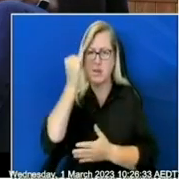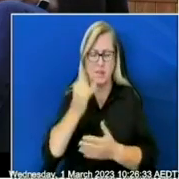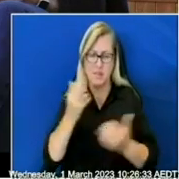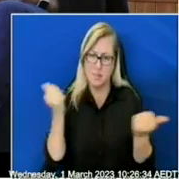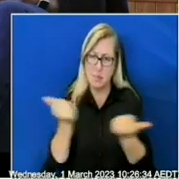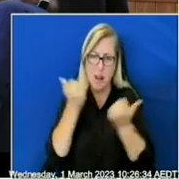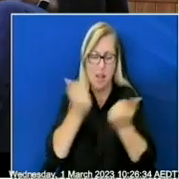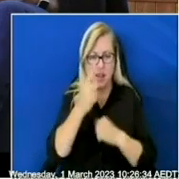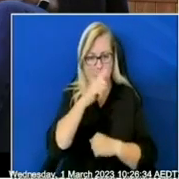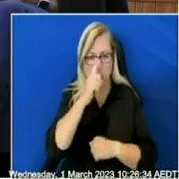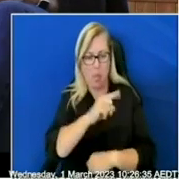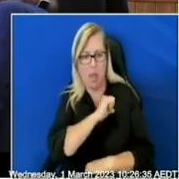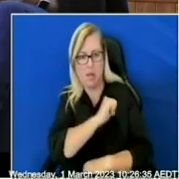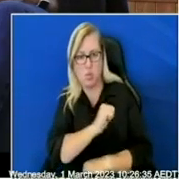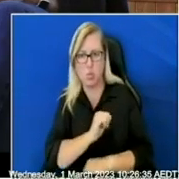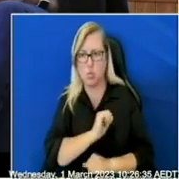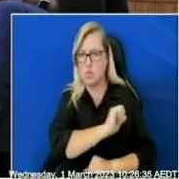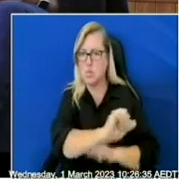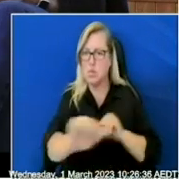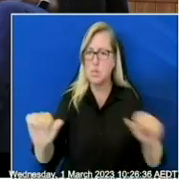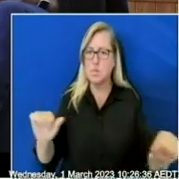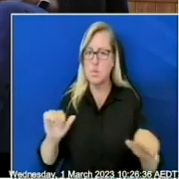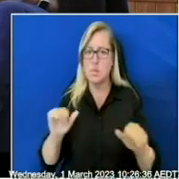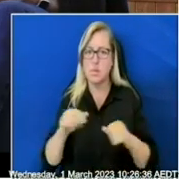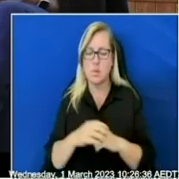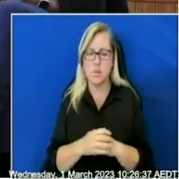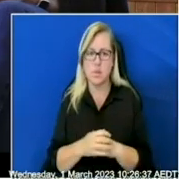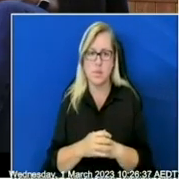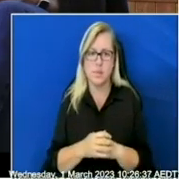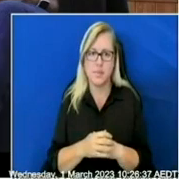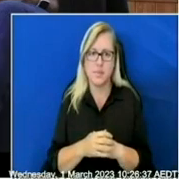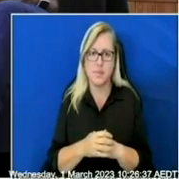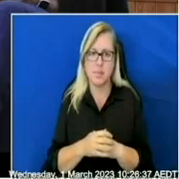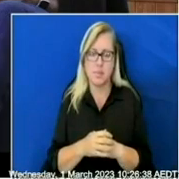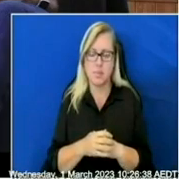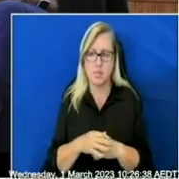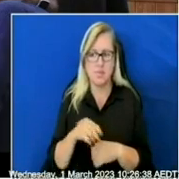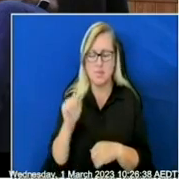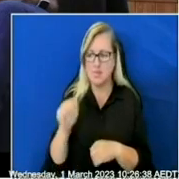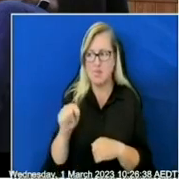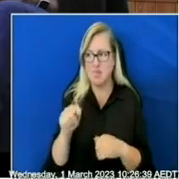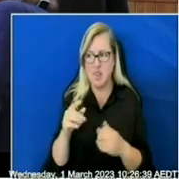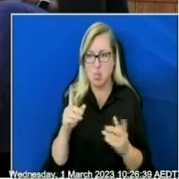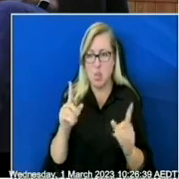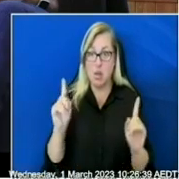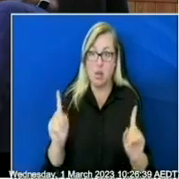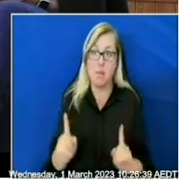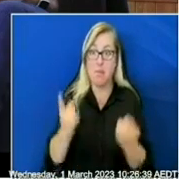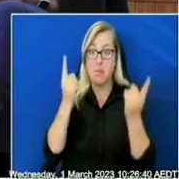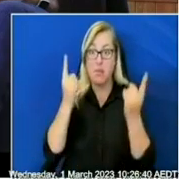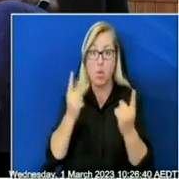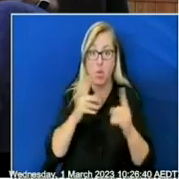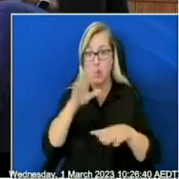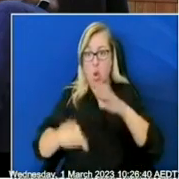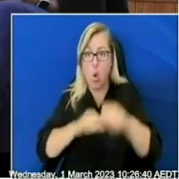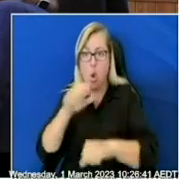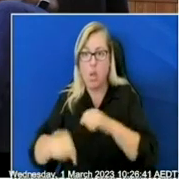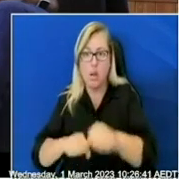being the first, I don't know what you want to call it, colony set up in Victoria, but that affected